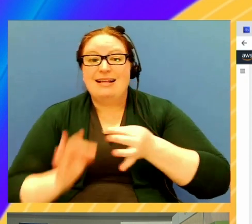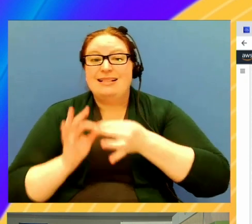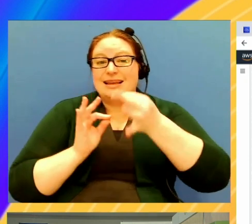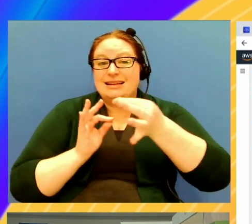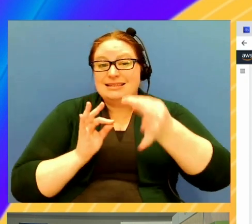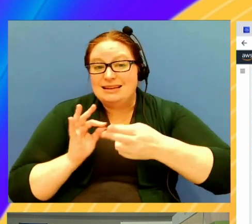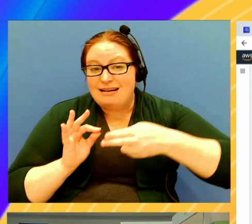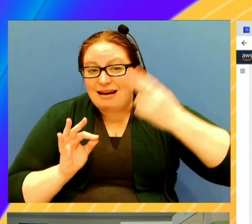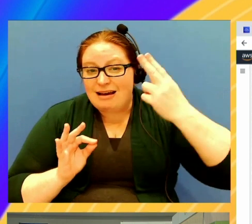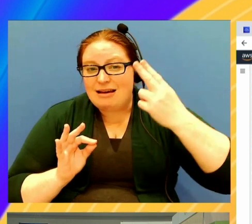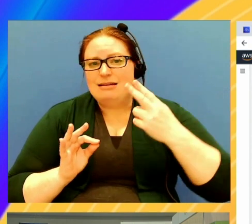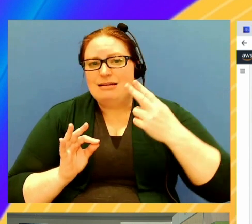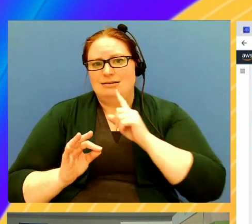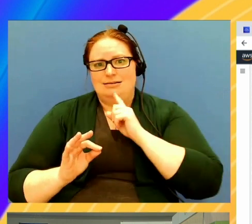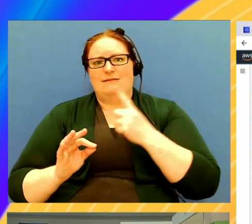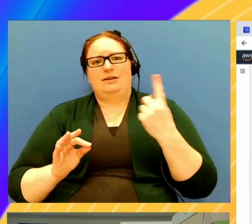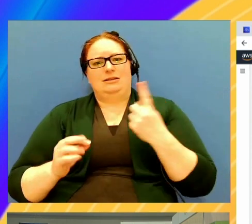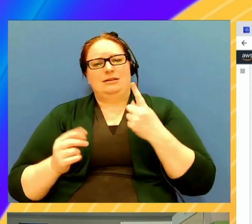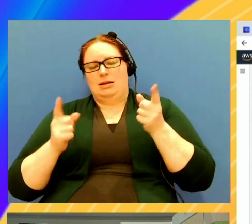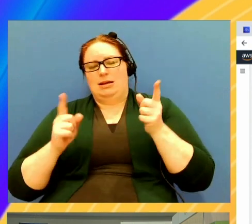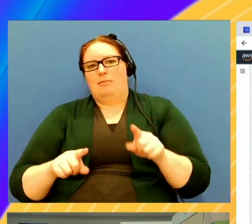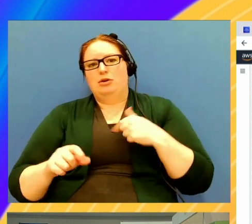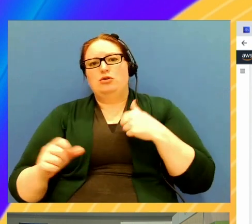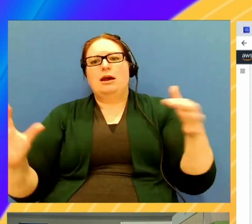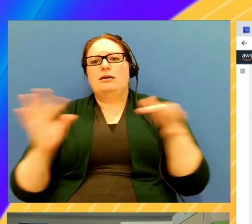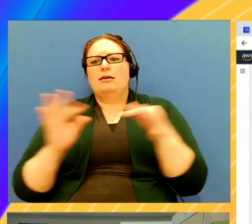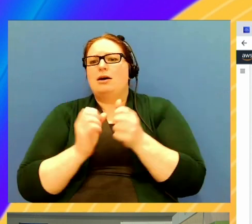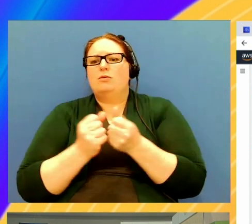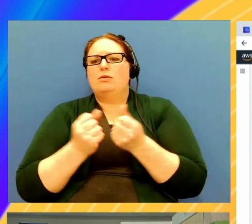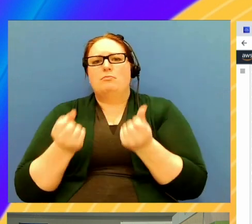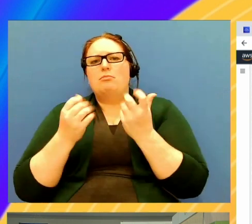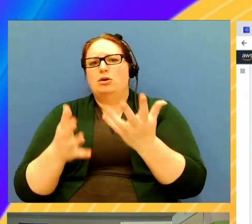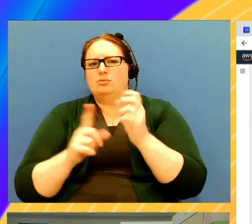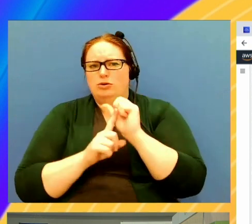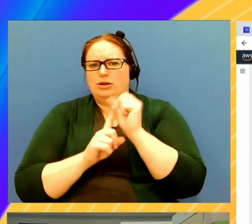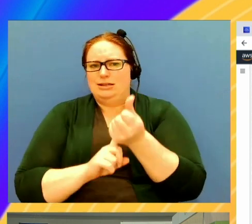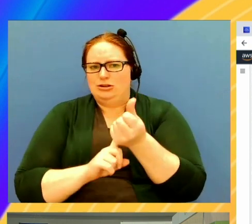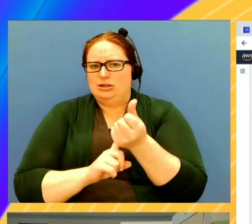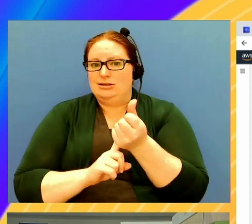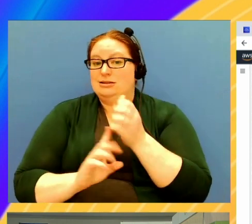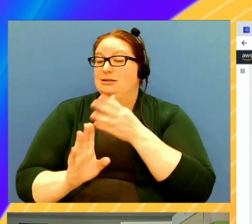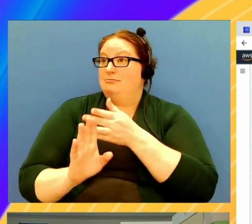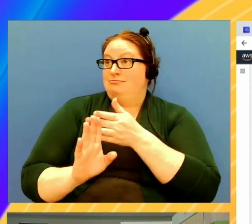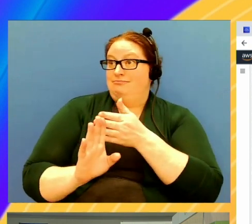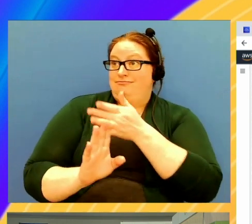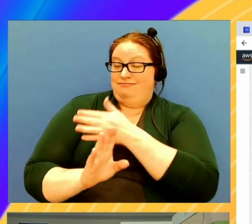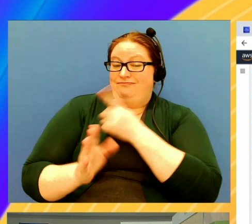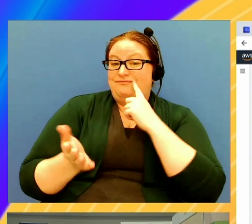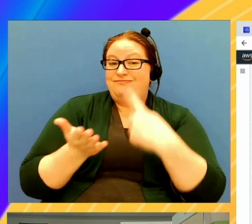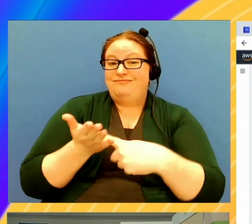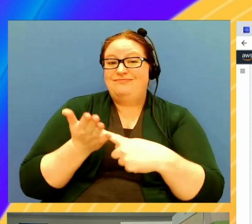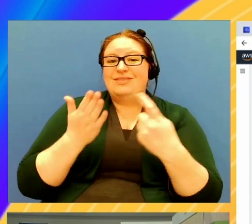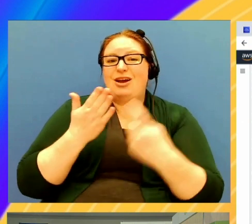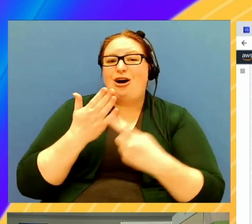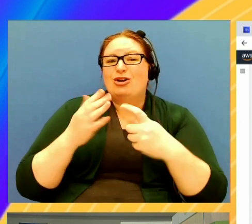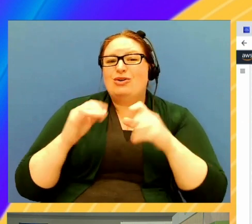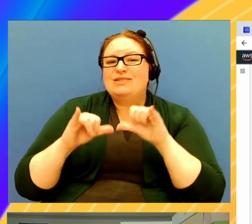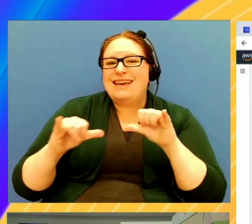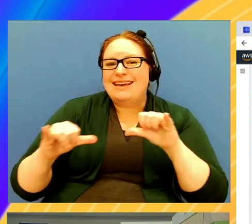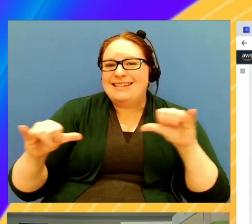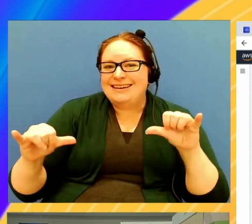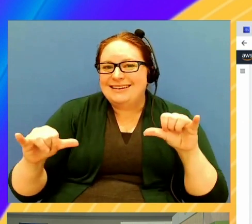something happening. Or you could combine this with multiple conditions. Yeah. Well, earlier on, I started off by talking about auto-scaling and just